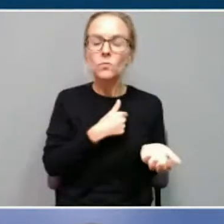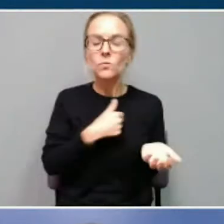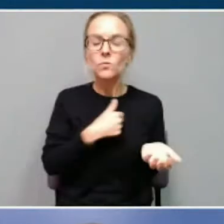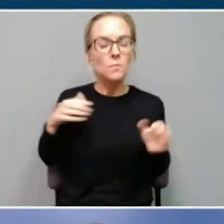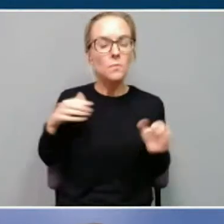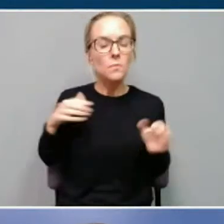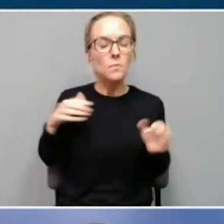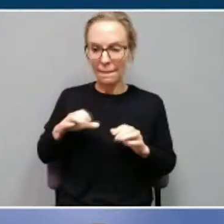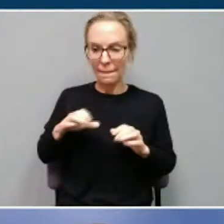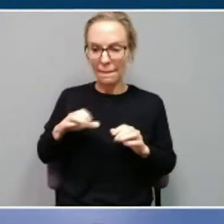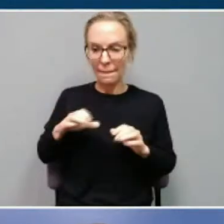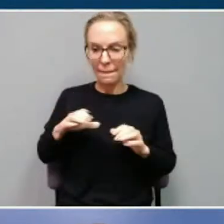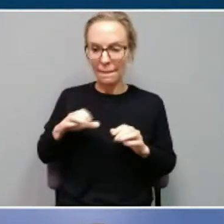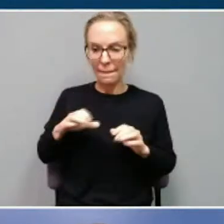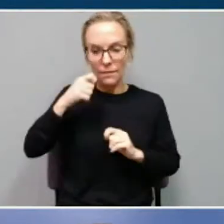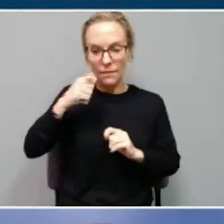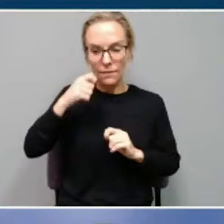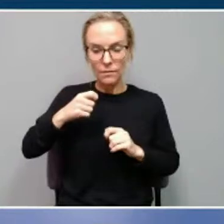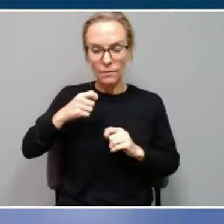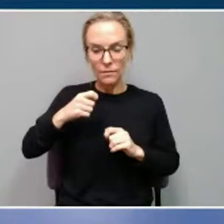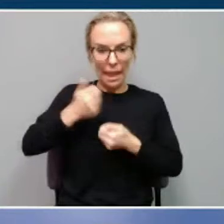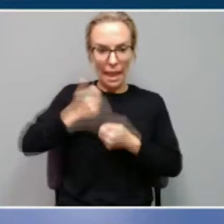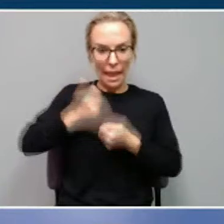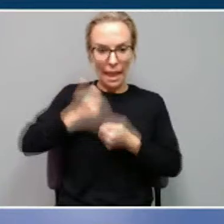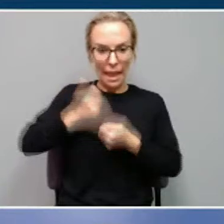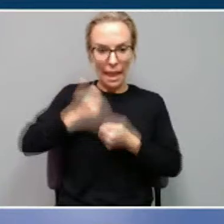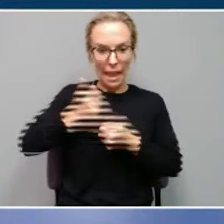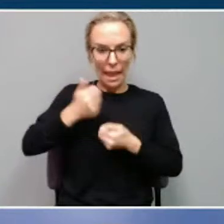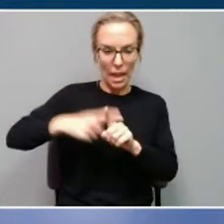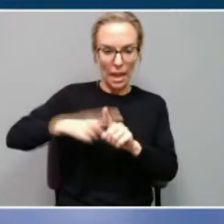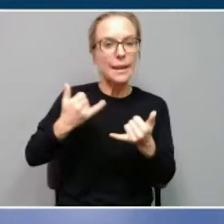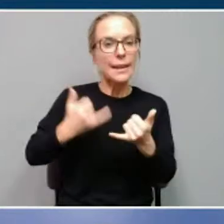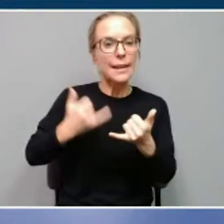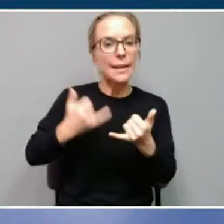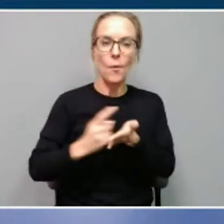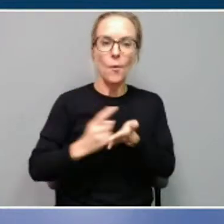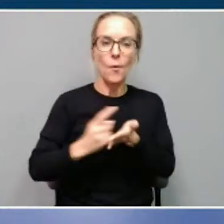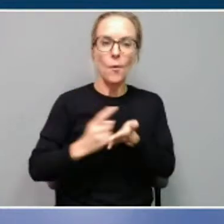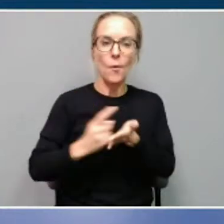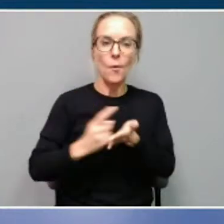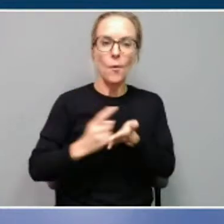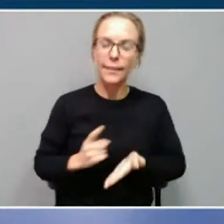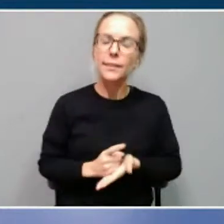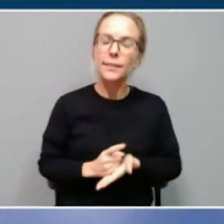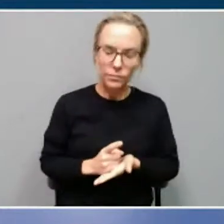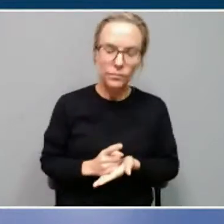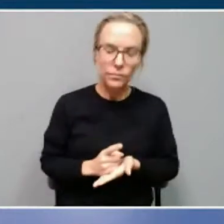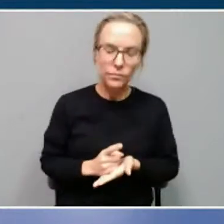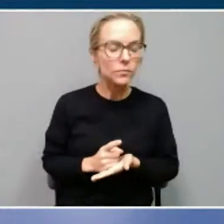per month, several months ago, to doing that per week right now. We're